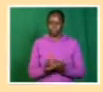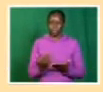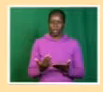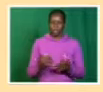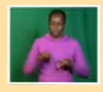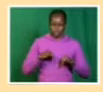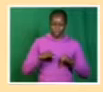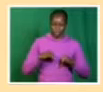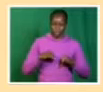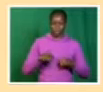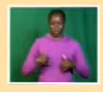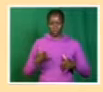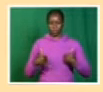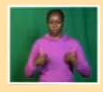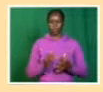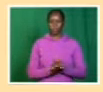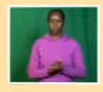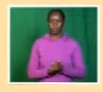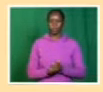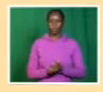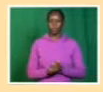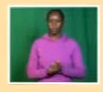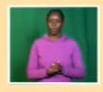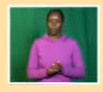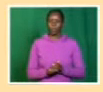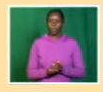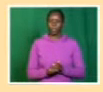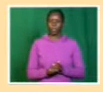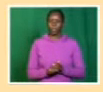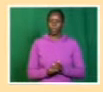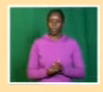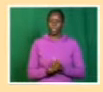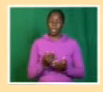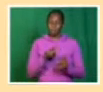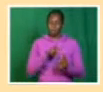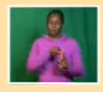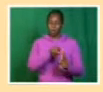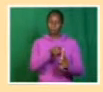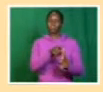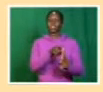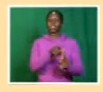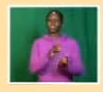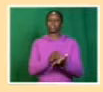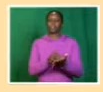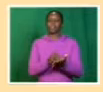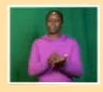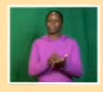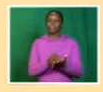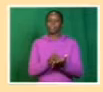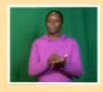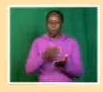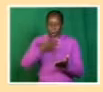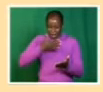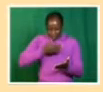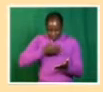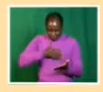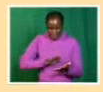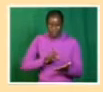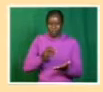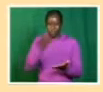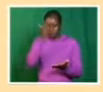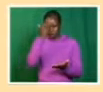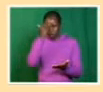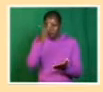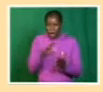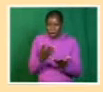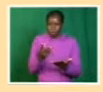enjoy this lesson and looking forward to it. The objective for this lesson, dear learners, is that you should be able to sketch the